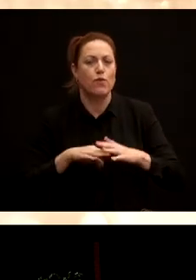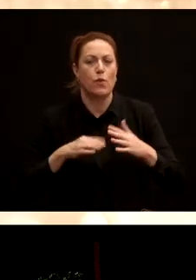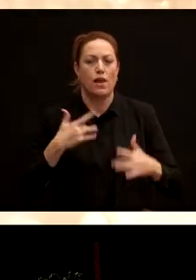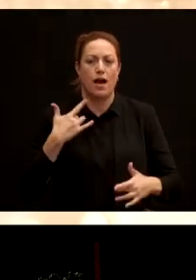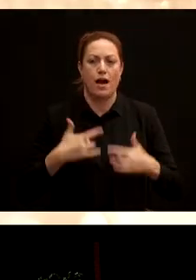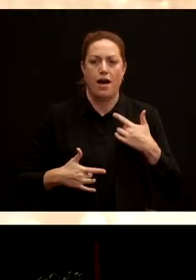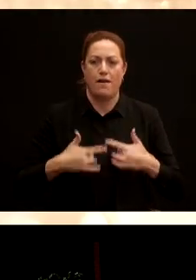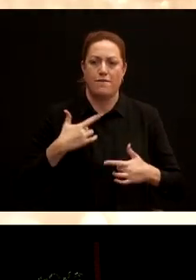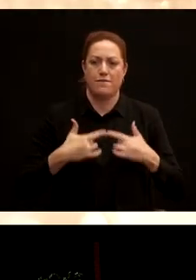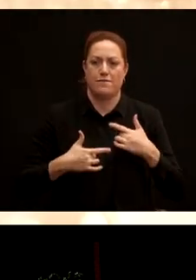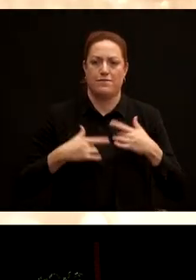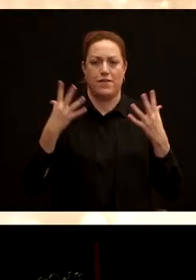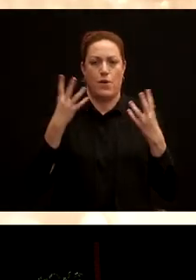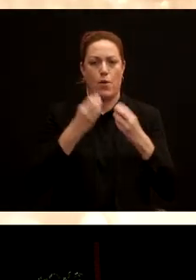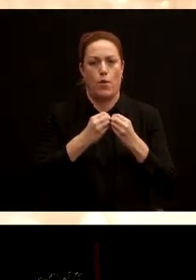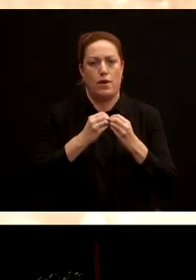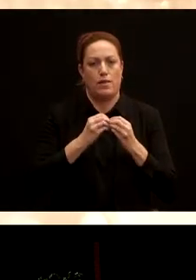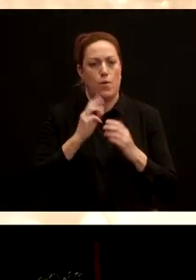creatures.